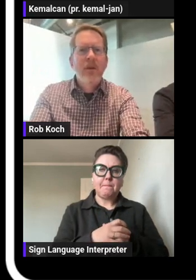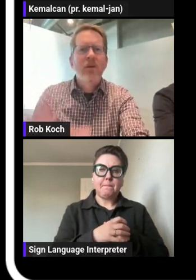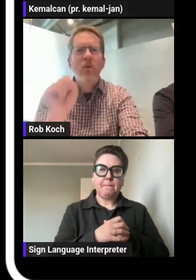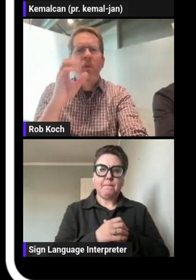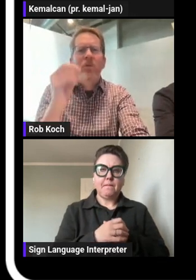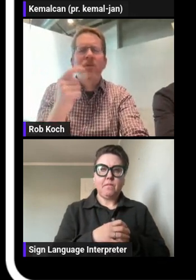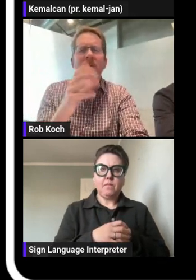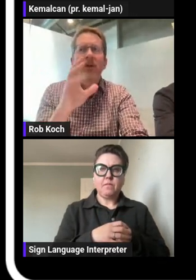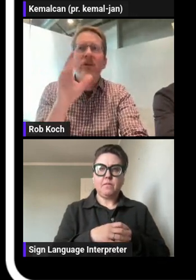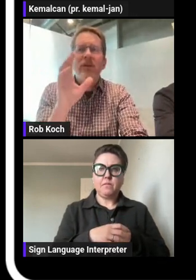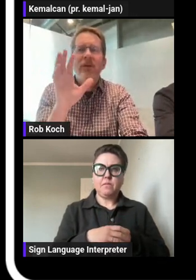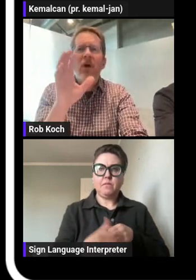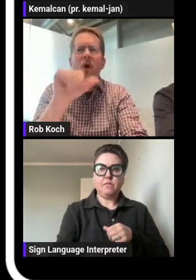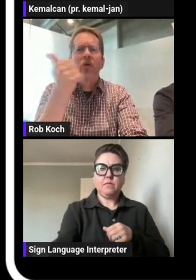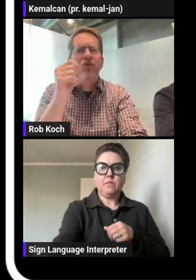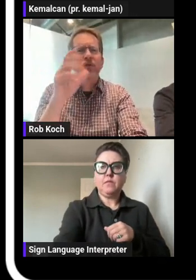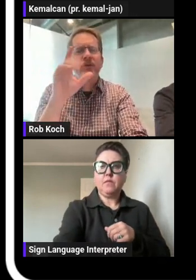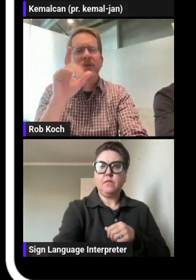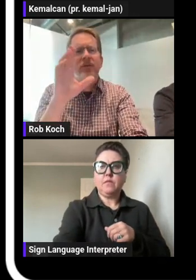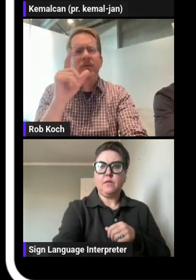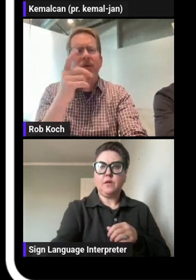So basically,